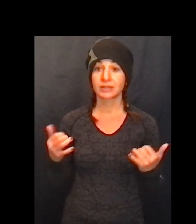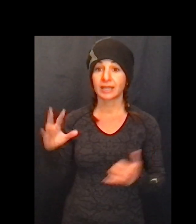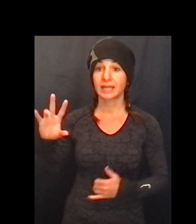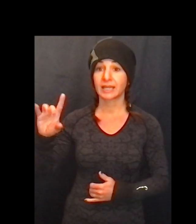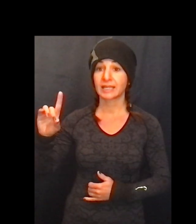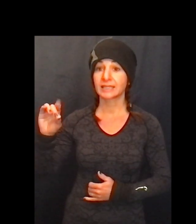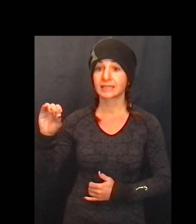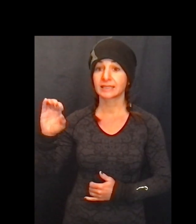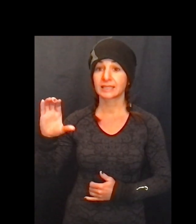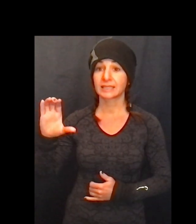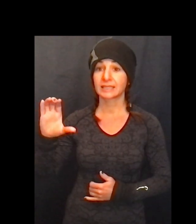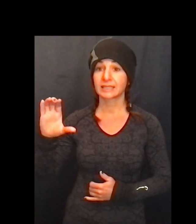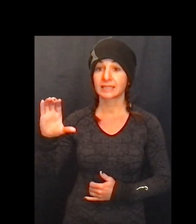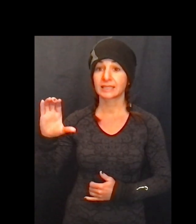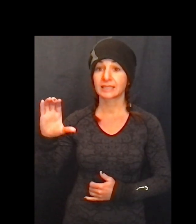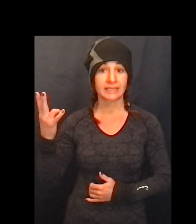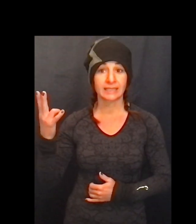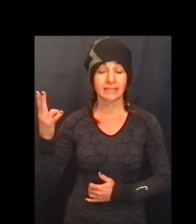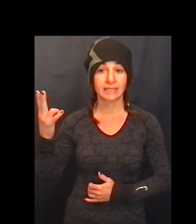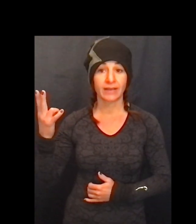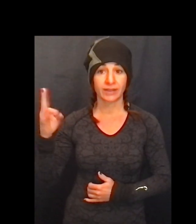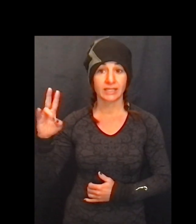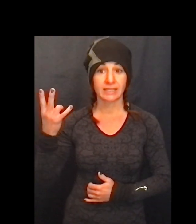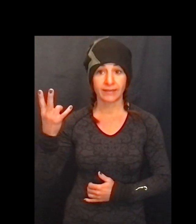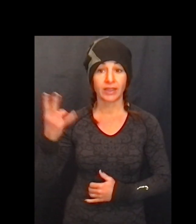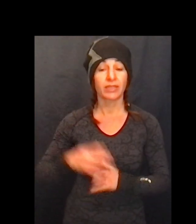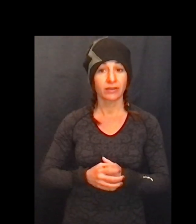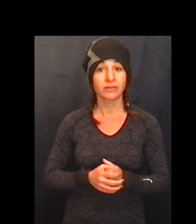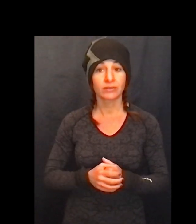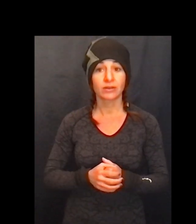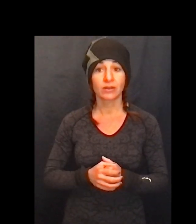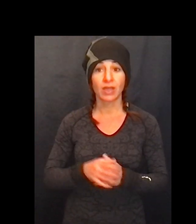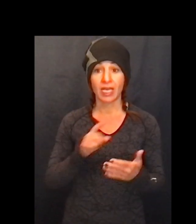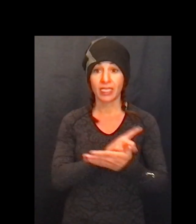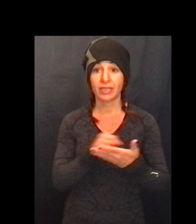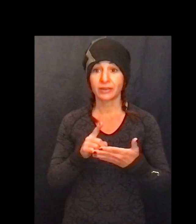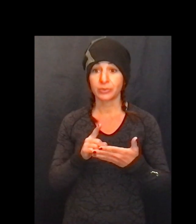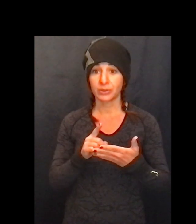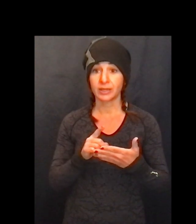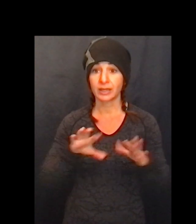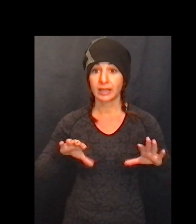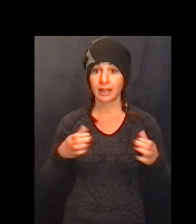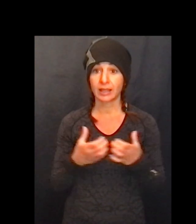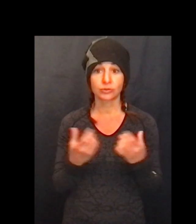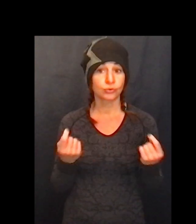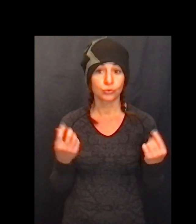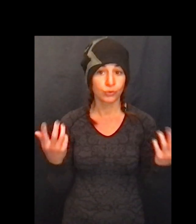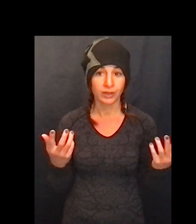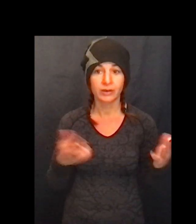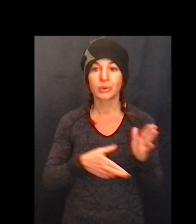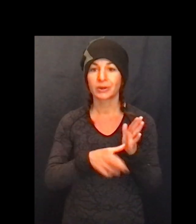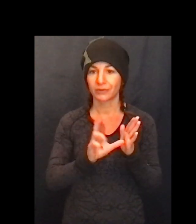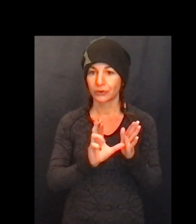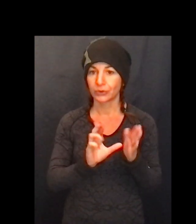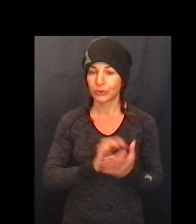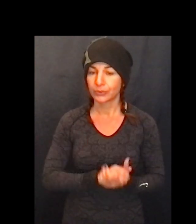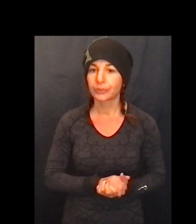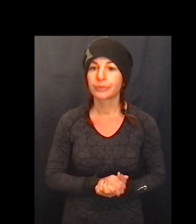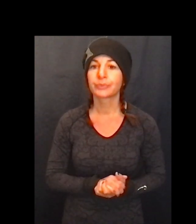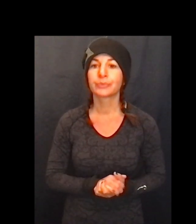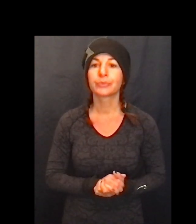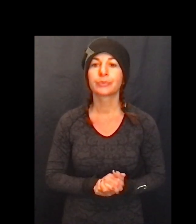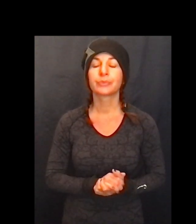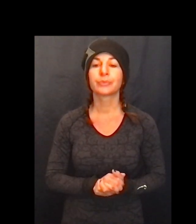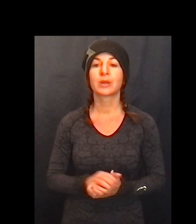7th. You should be reviewing in all your classes this week, and you will have